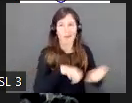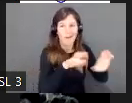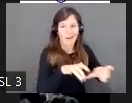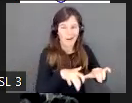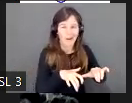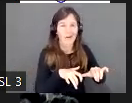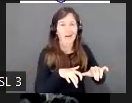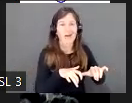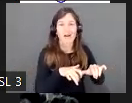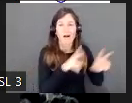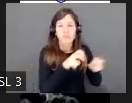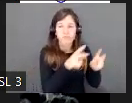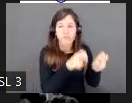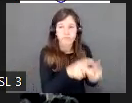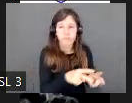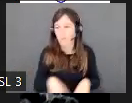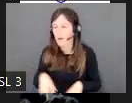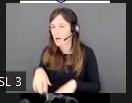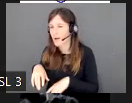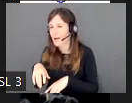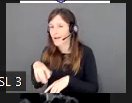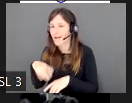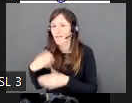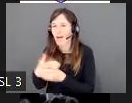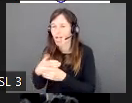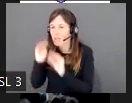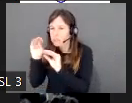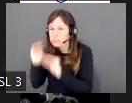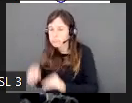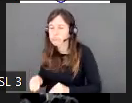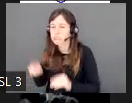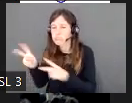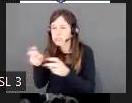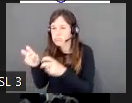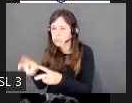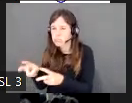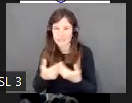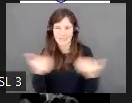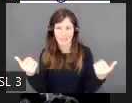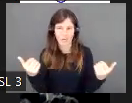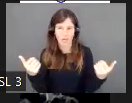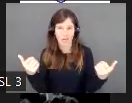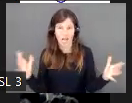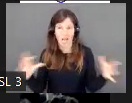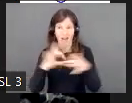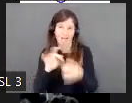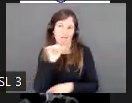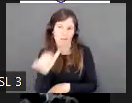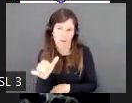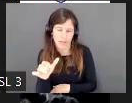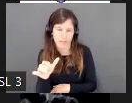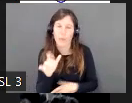then we try and share together. It's always problematic, and what does that format look like? And it's always being revisited, and